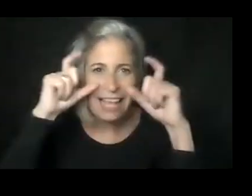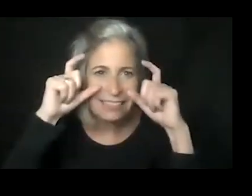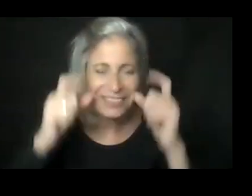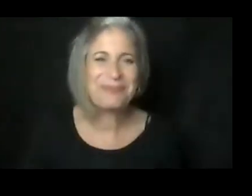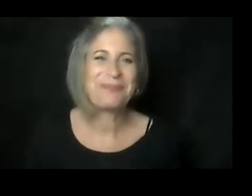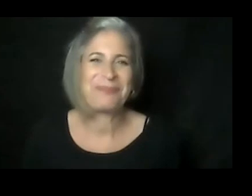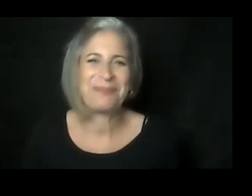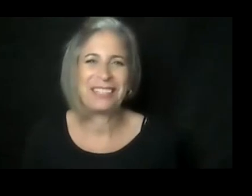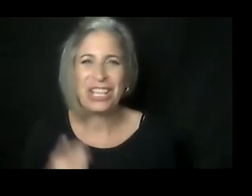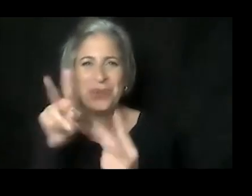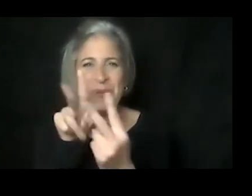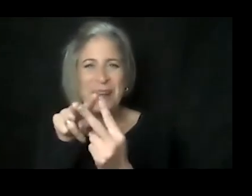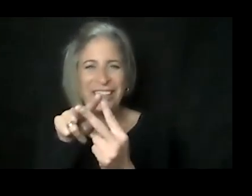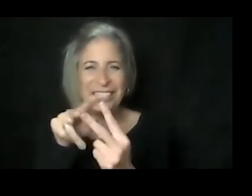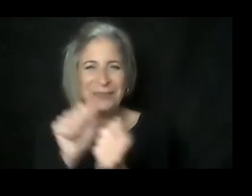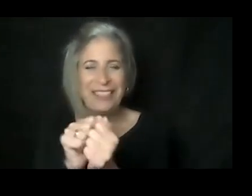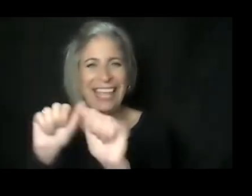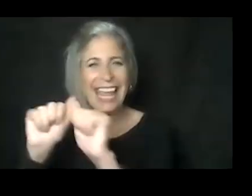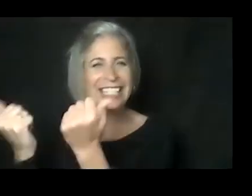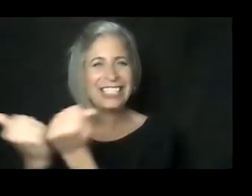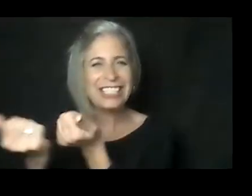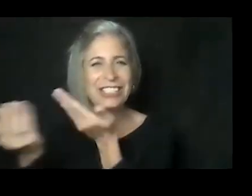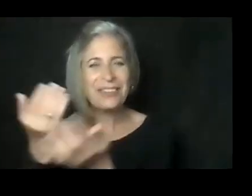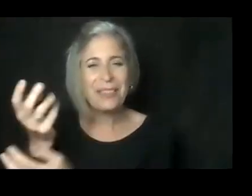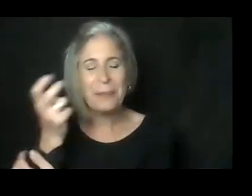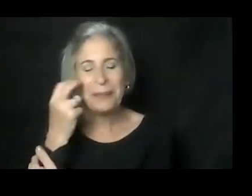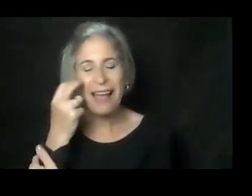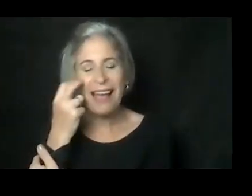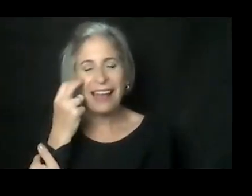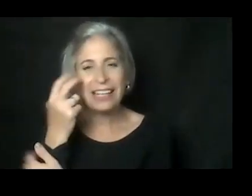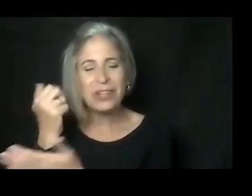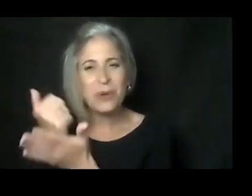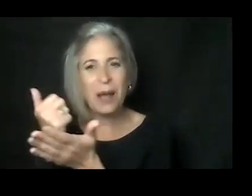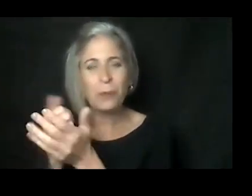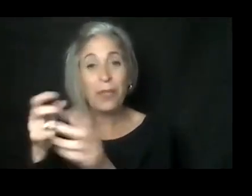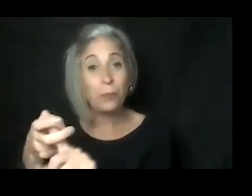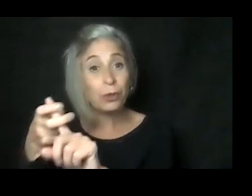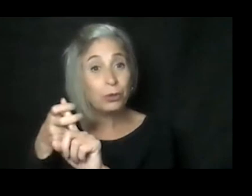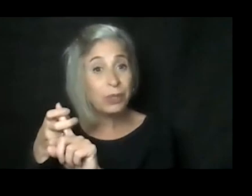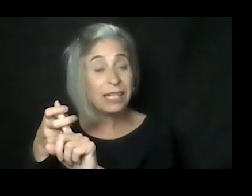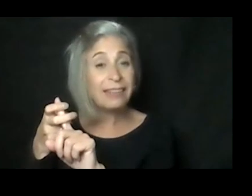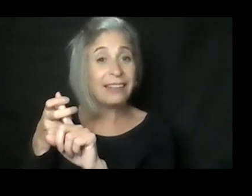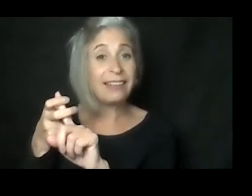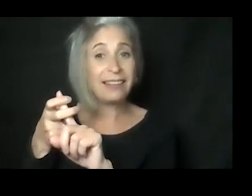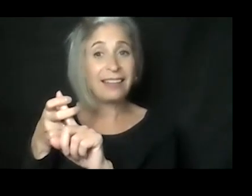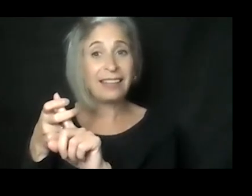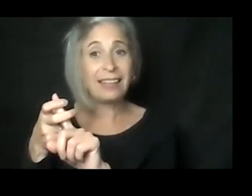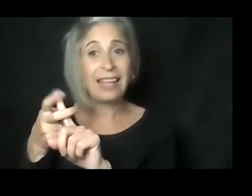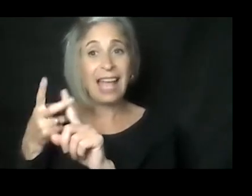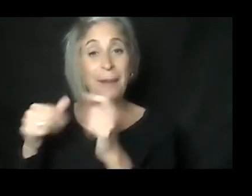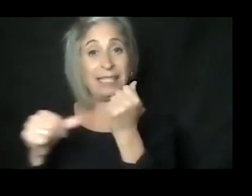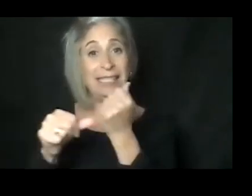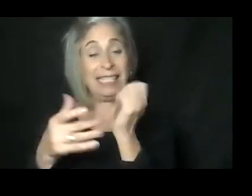do you guys partnership with agencies serving the blind to help with recruiting? I'm an assistive